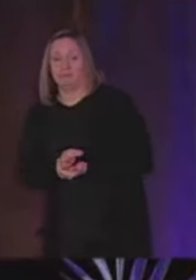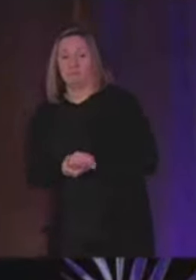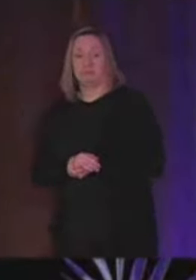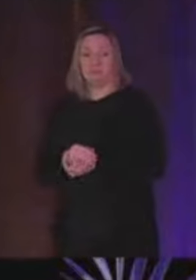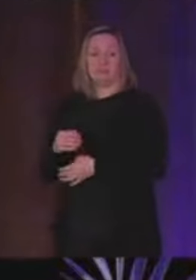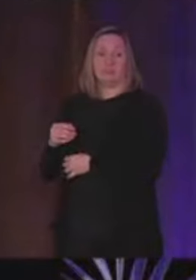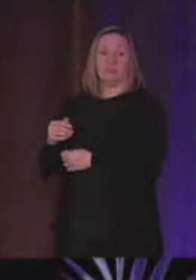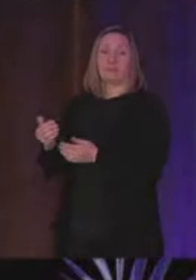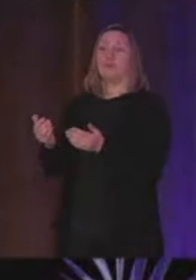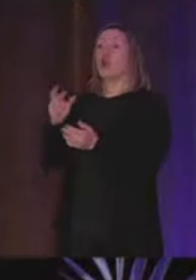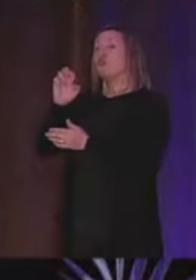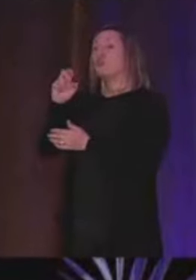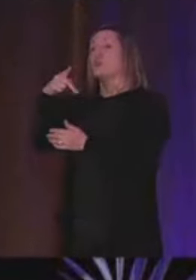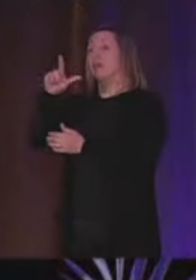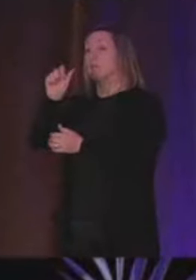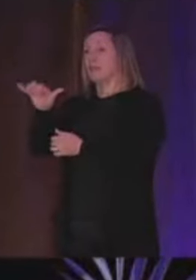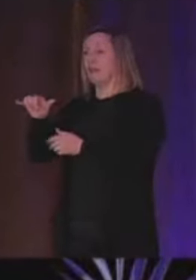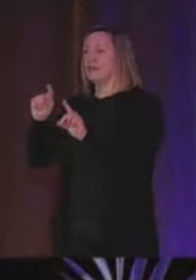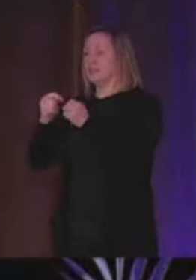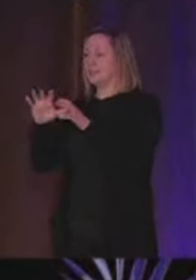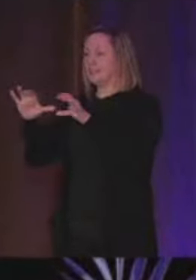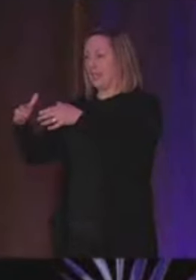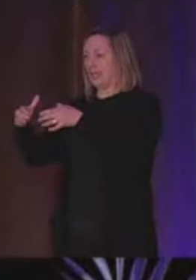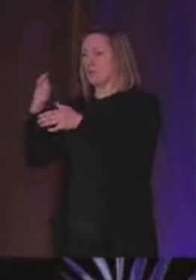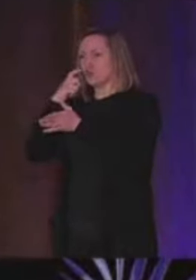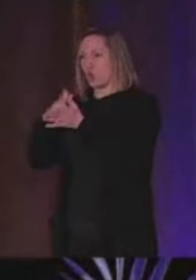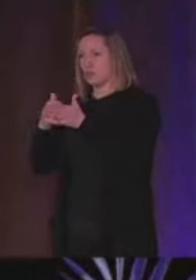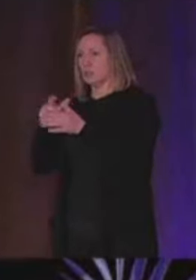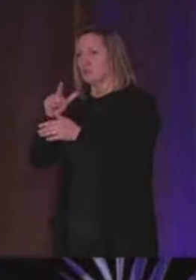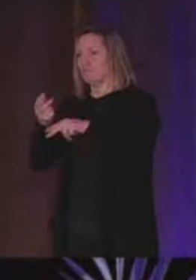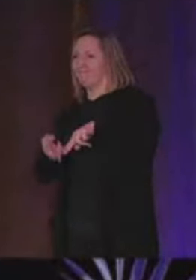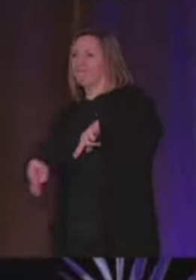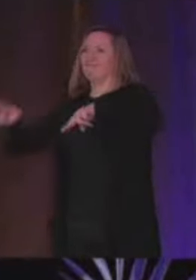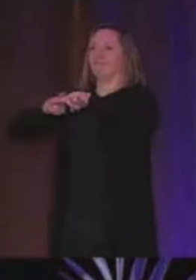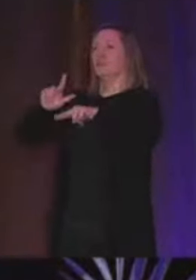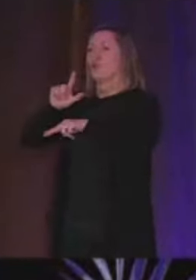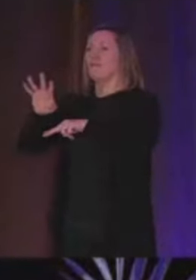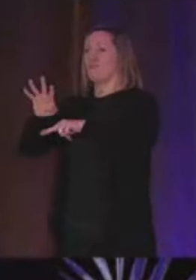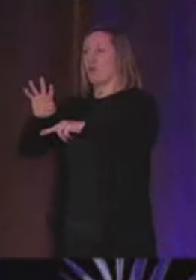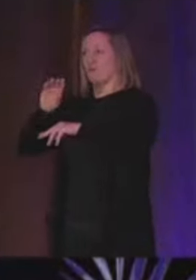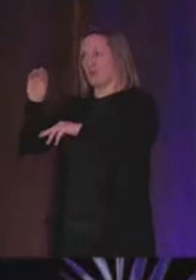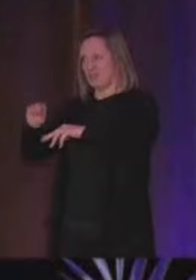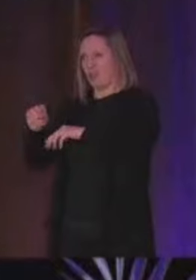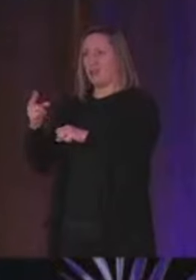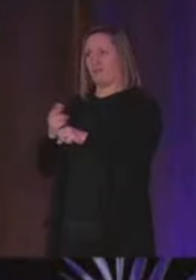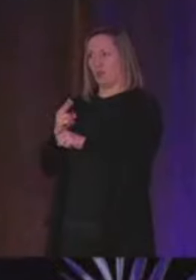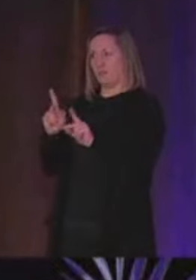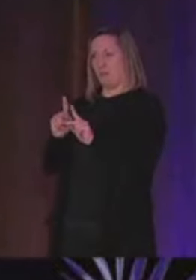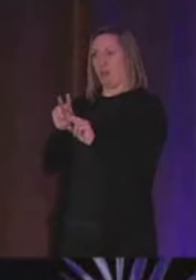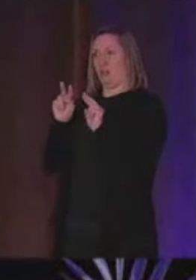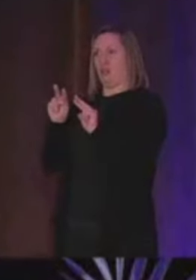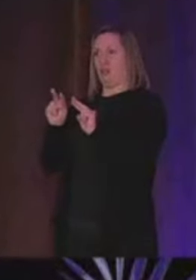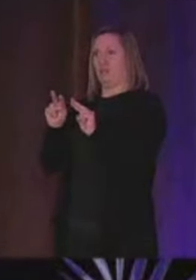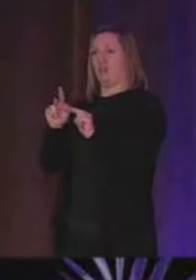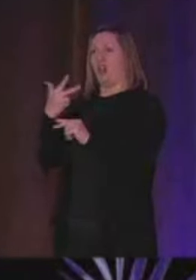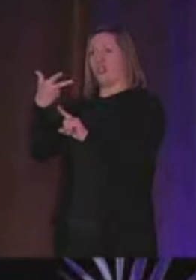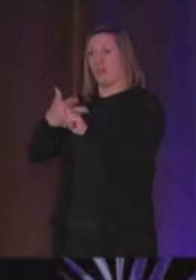The Replay team actually saw a 24% increase in user interaction and key features 3 months after launching the